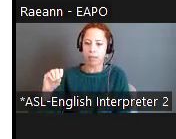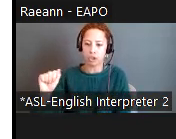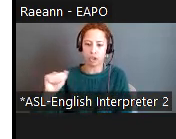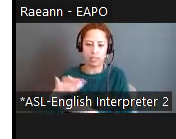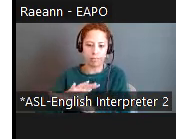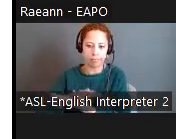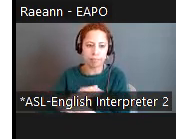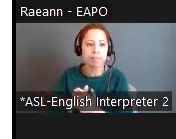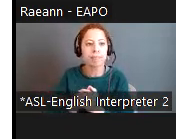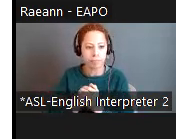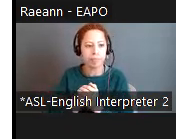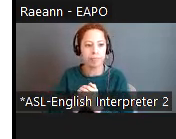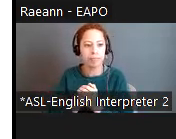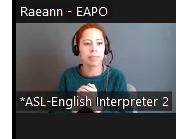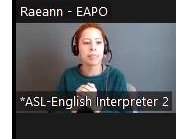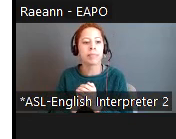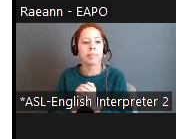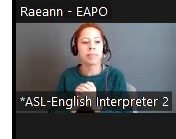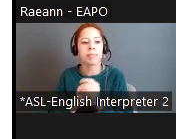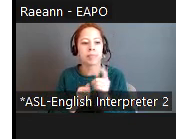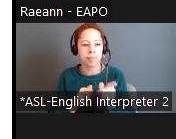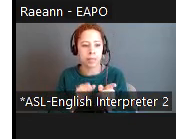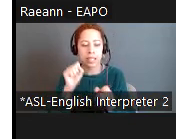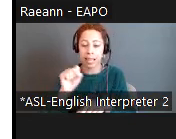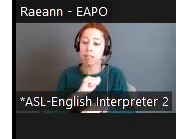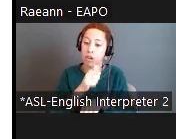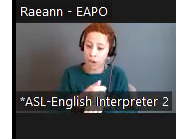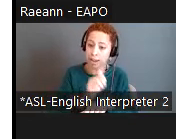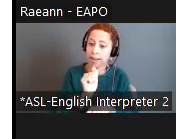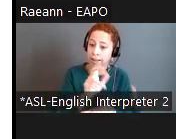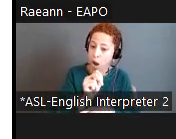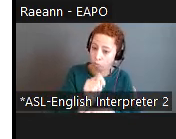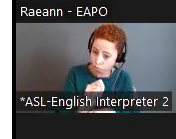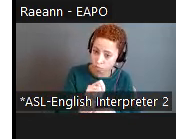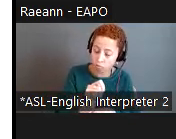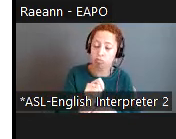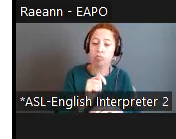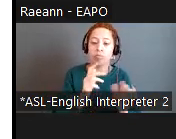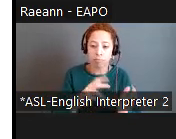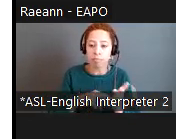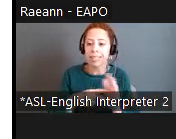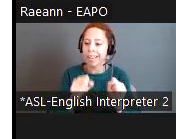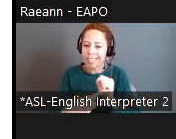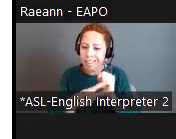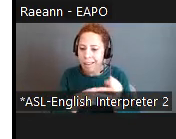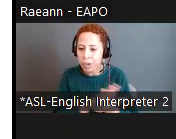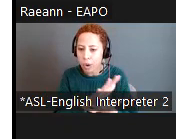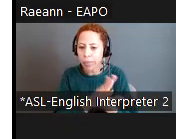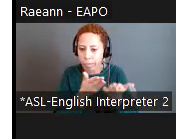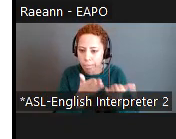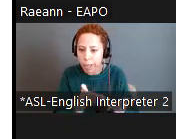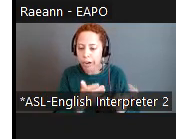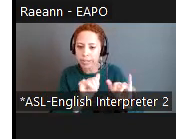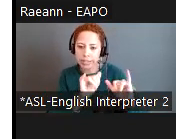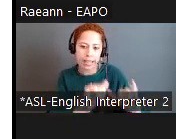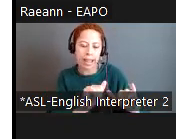You always have the option of whether or not you want to create an actual account. That's going to allow you to save your document, come back to